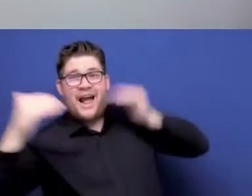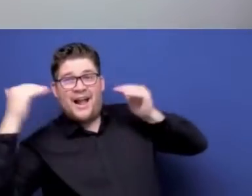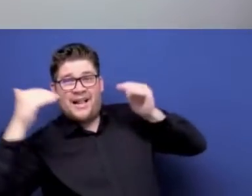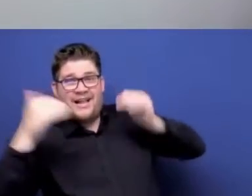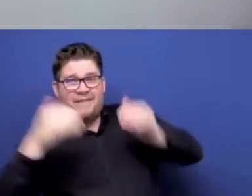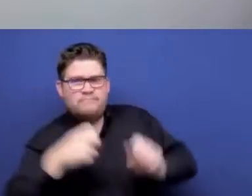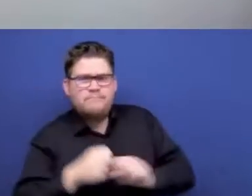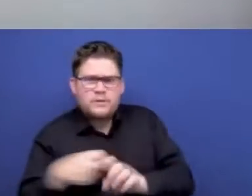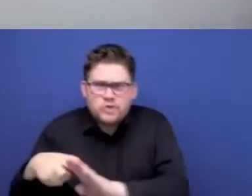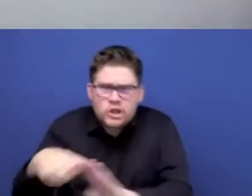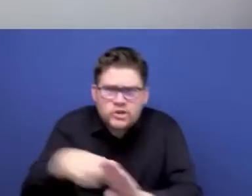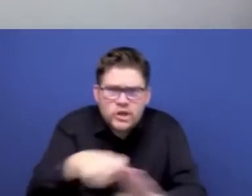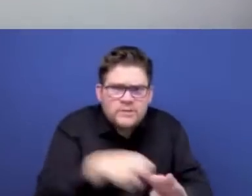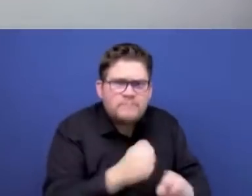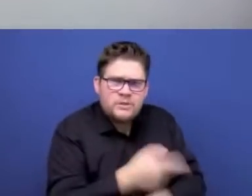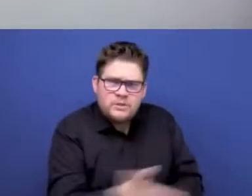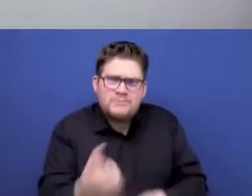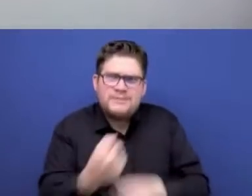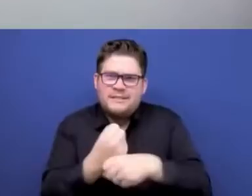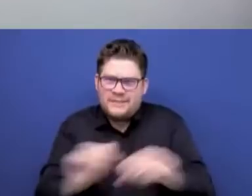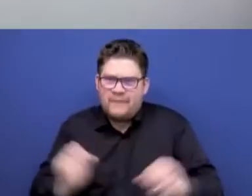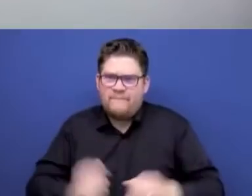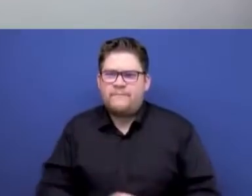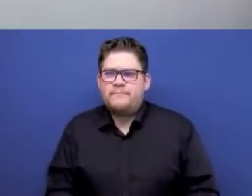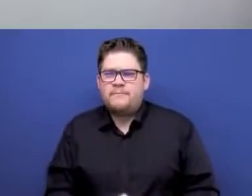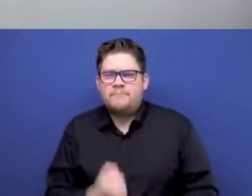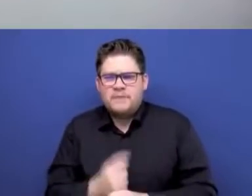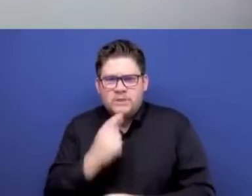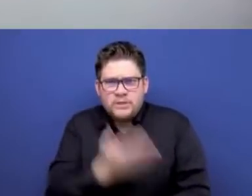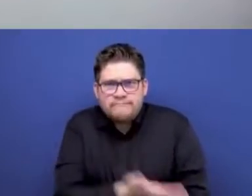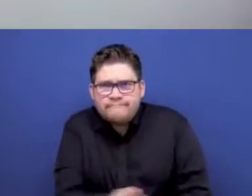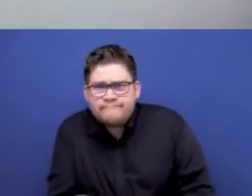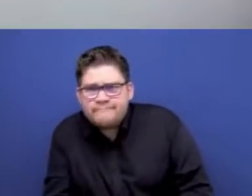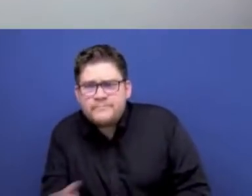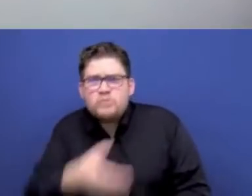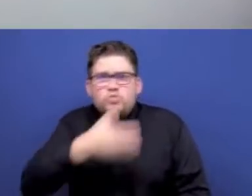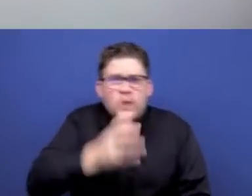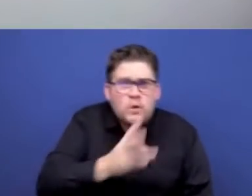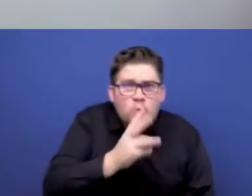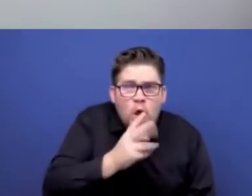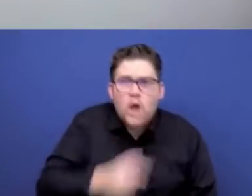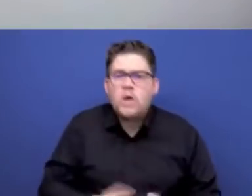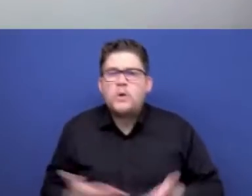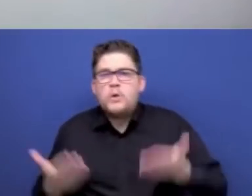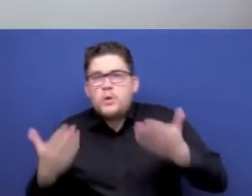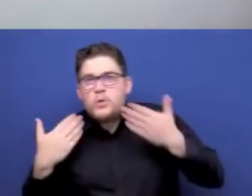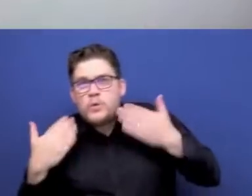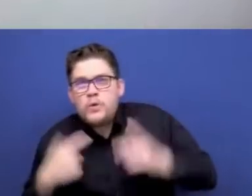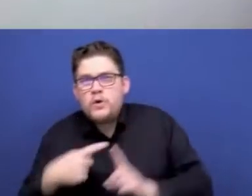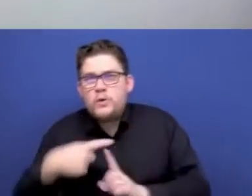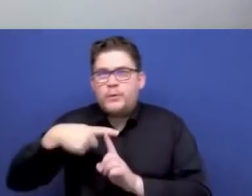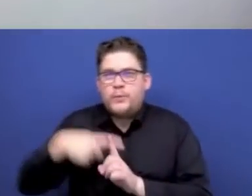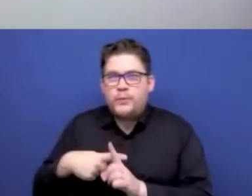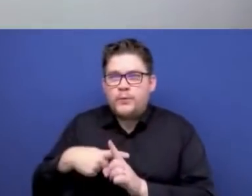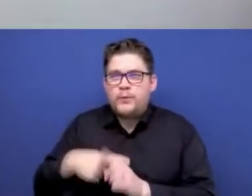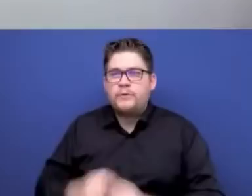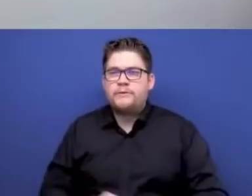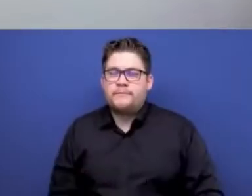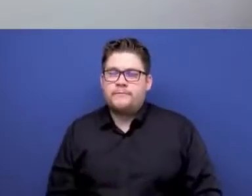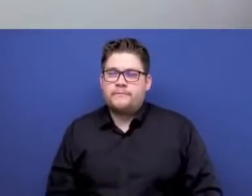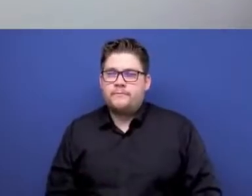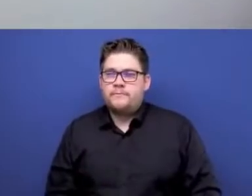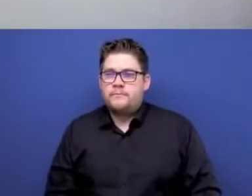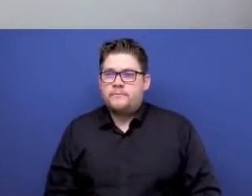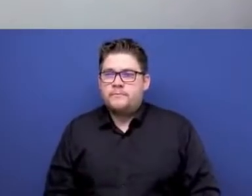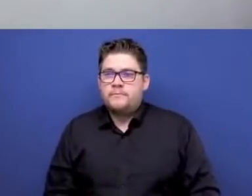to provide them with fluid and ways to cool down. People who are underhoused or have fewer options to avoid